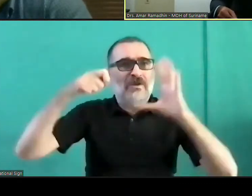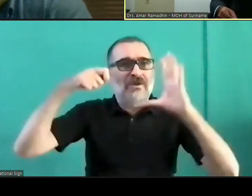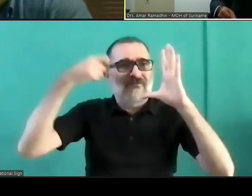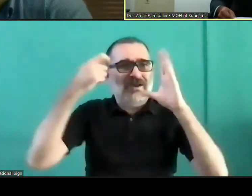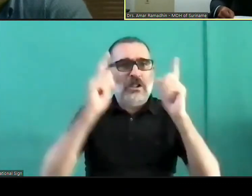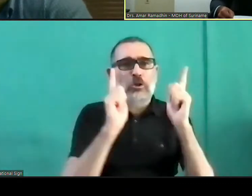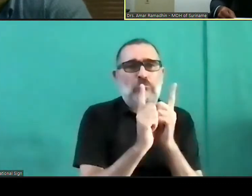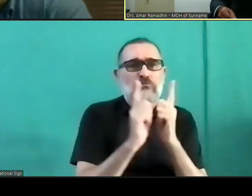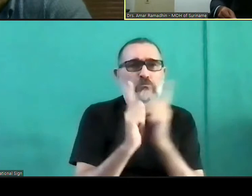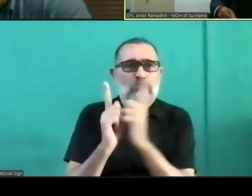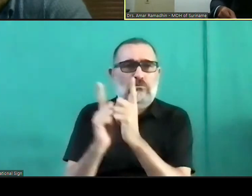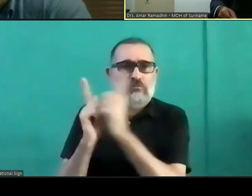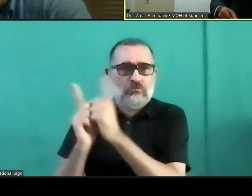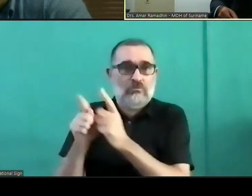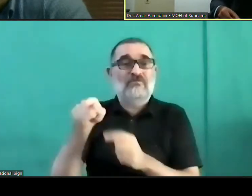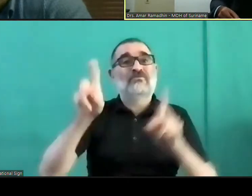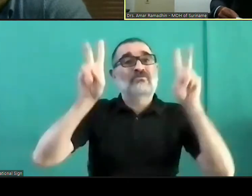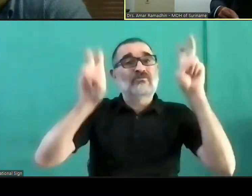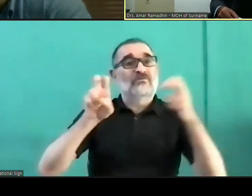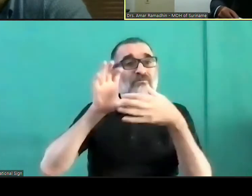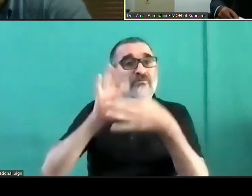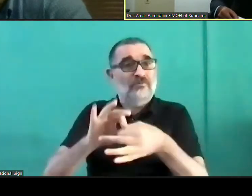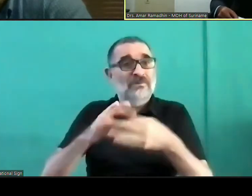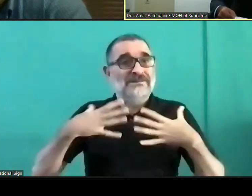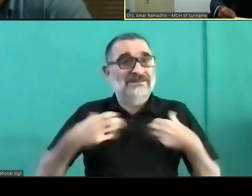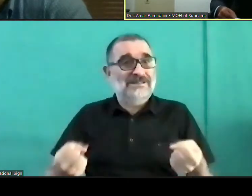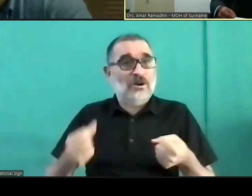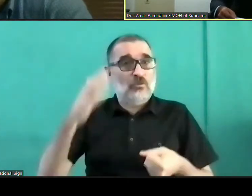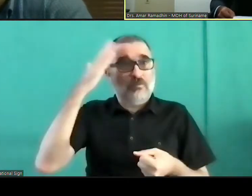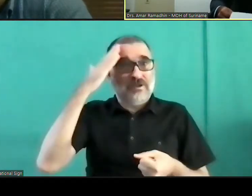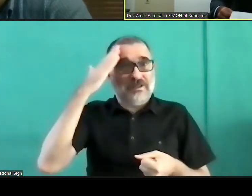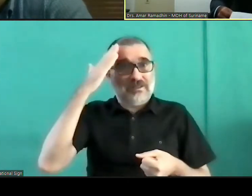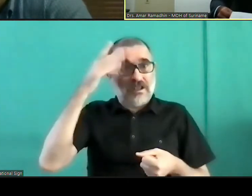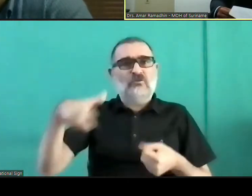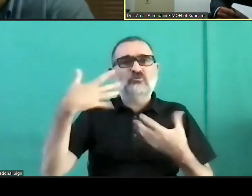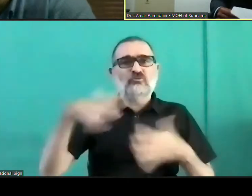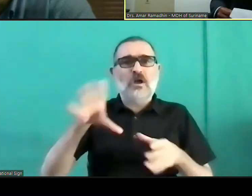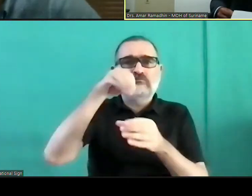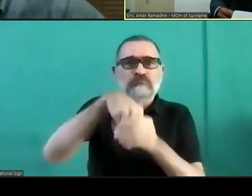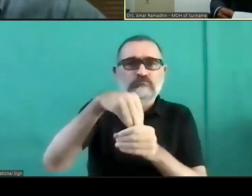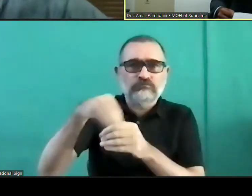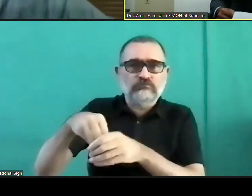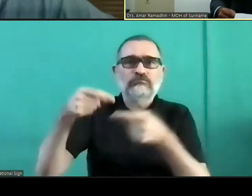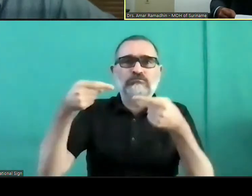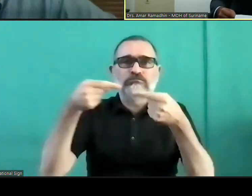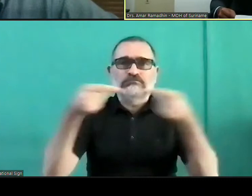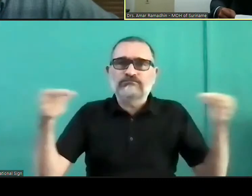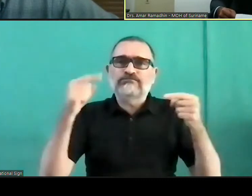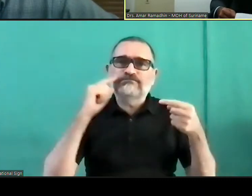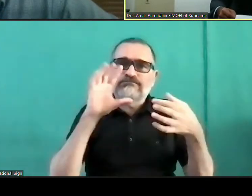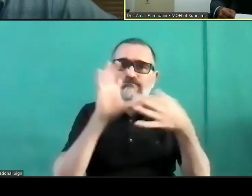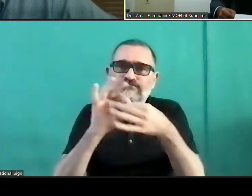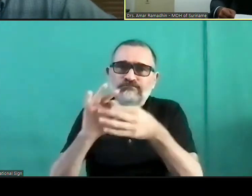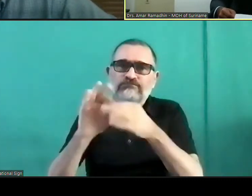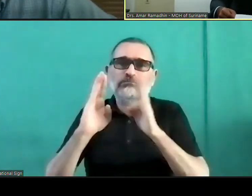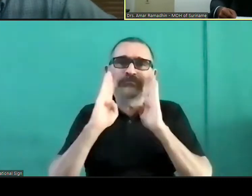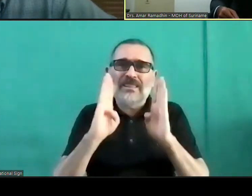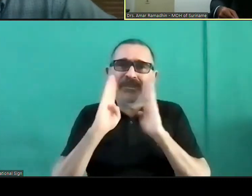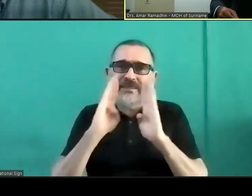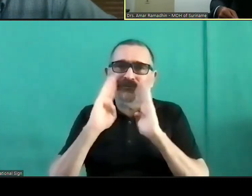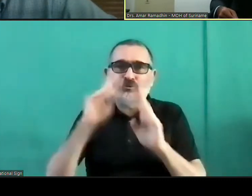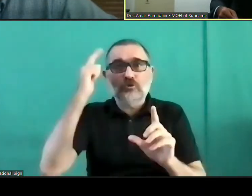Ministry of Health, constantly reminds the community about a healthy lifestyle to strengthen the general immune